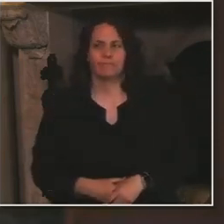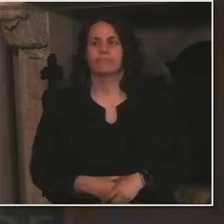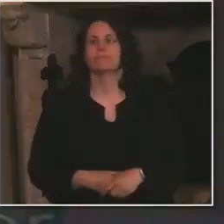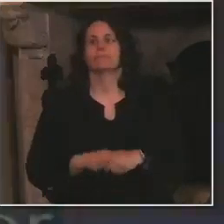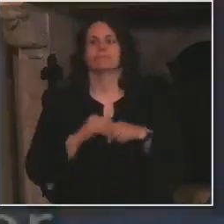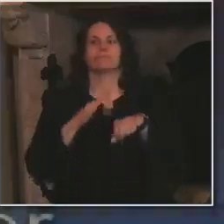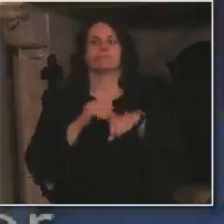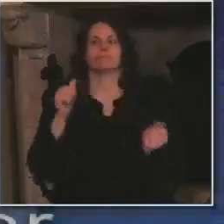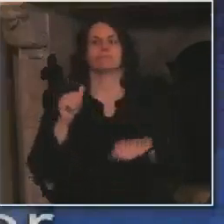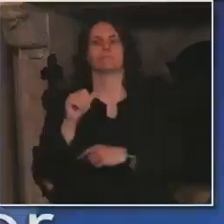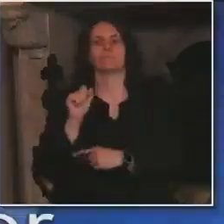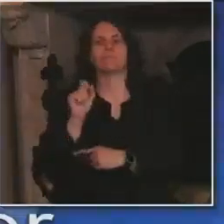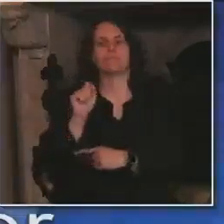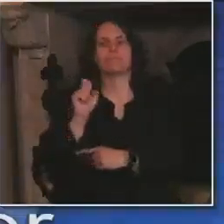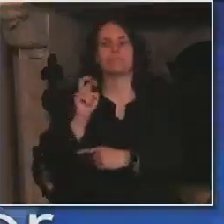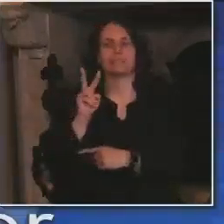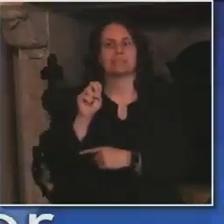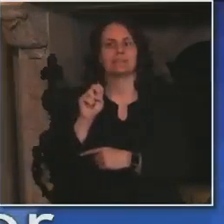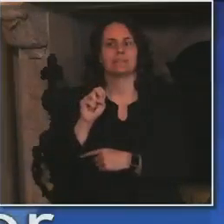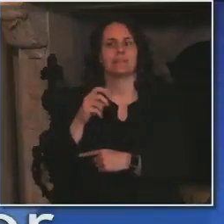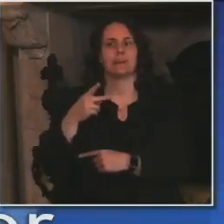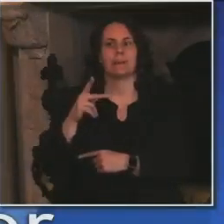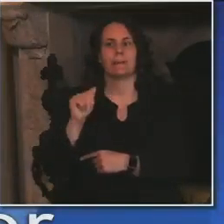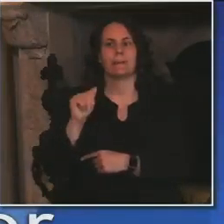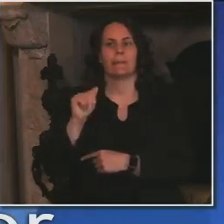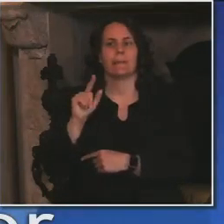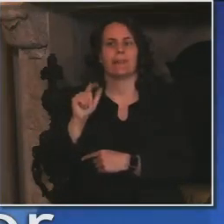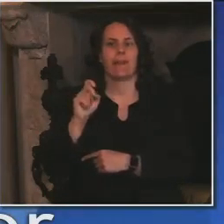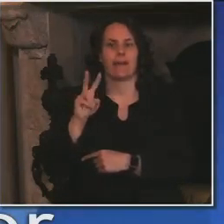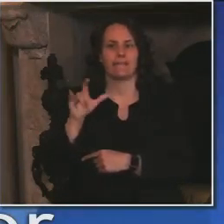Steve Prestigard of the Platteville Journal. Steve.